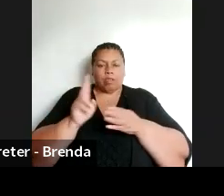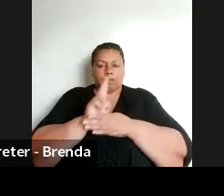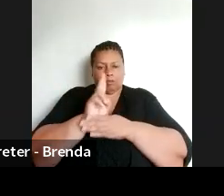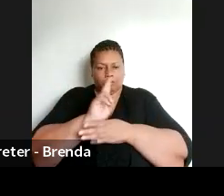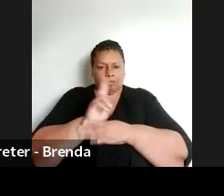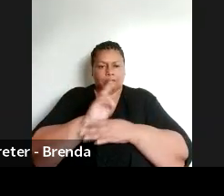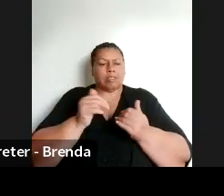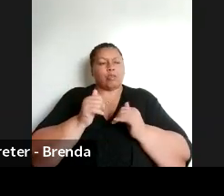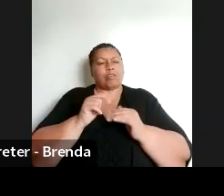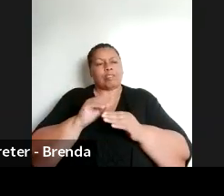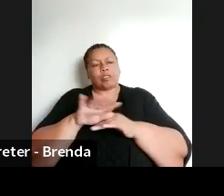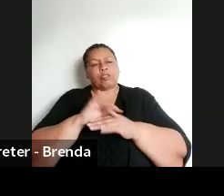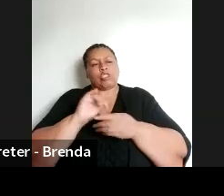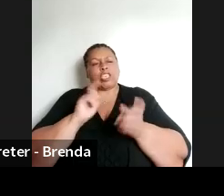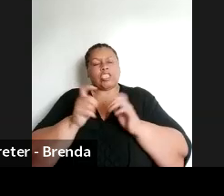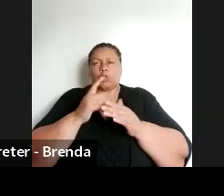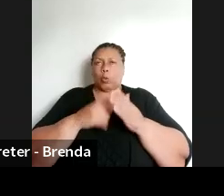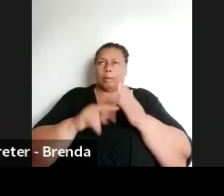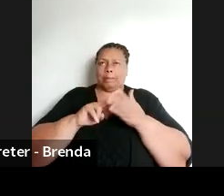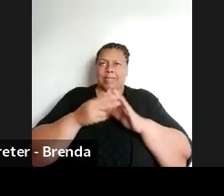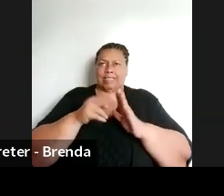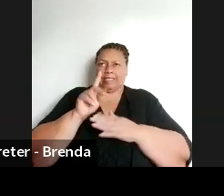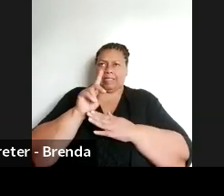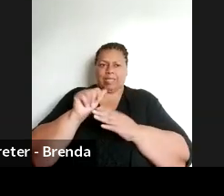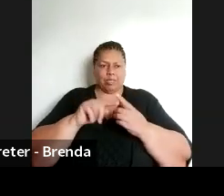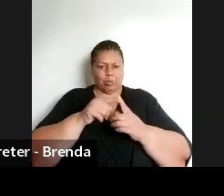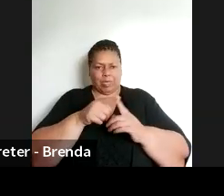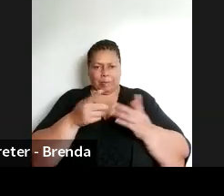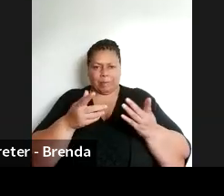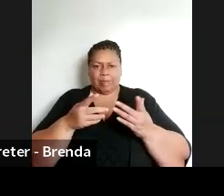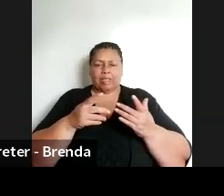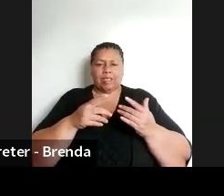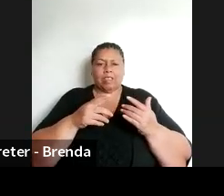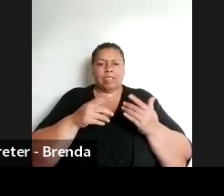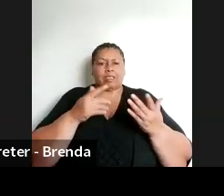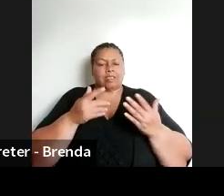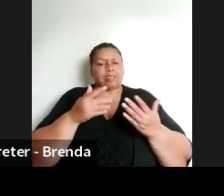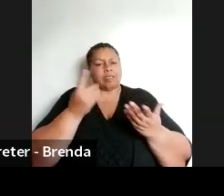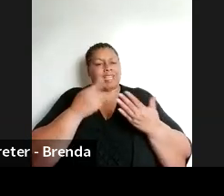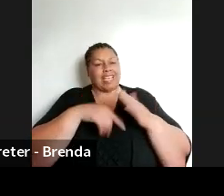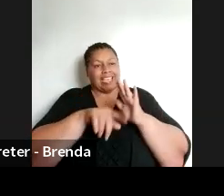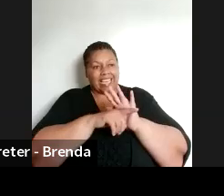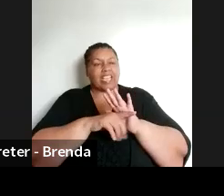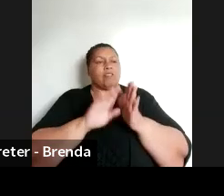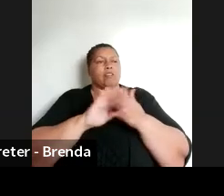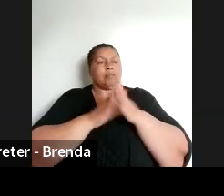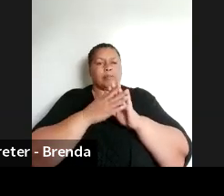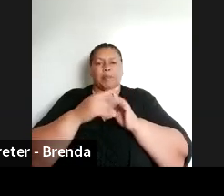them from something that's a detriment to something that's part of an identity.